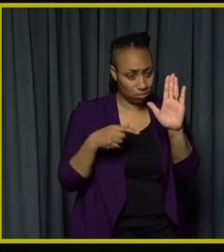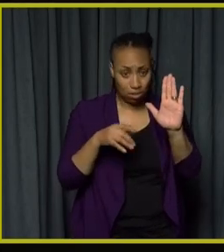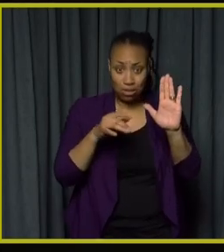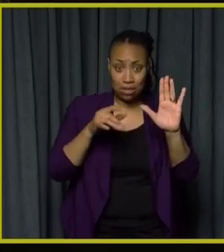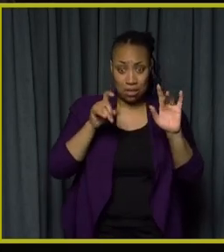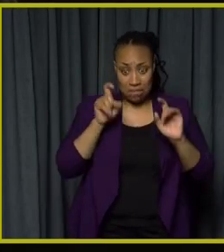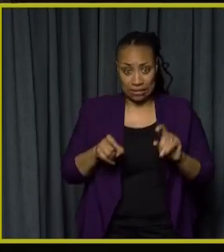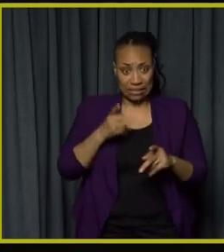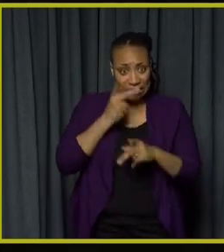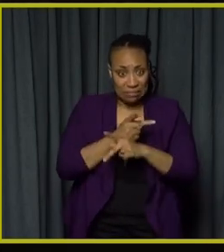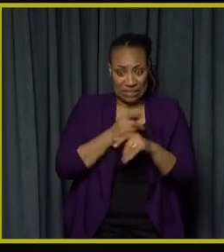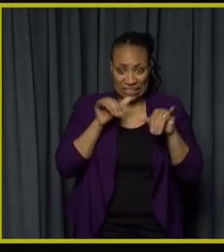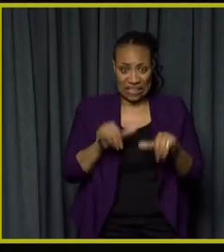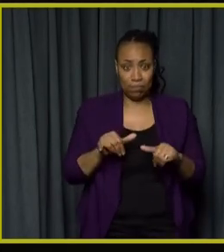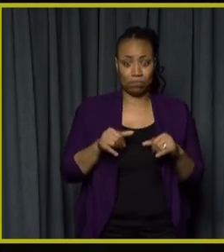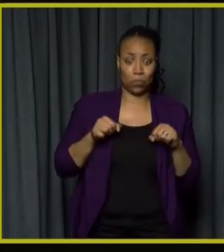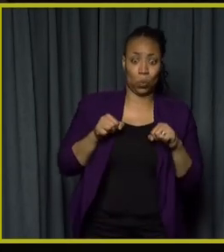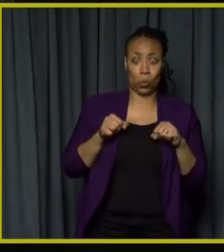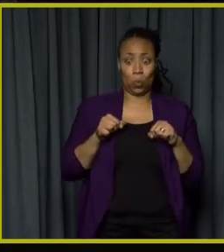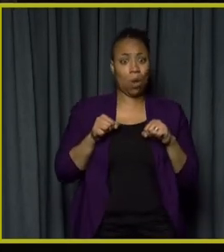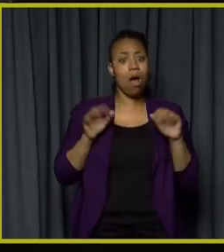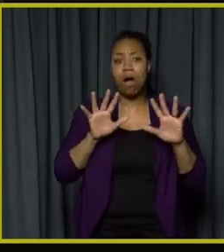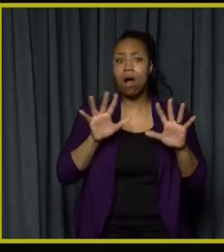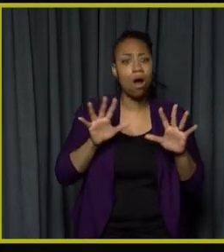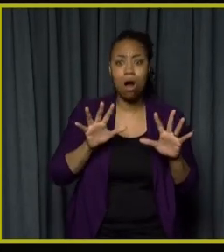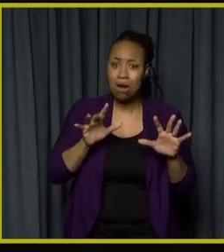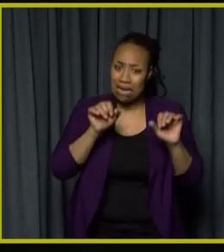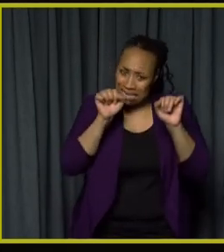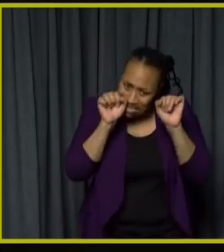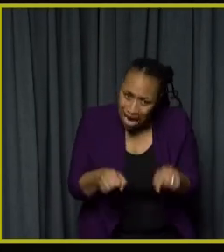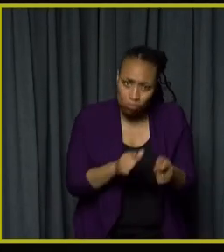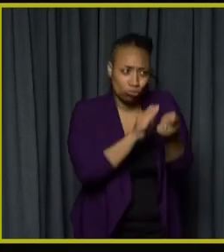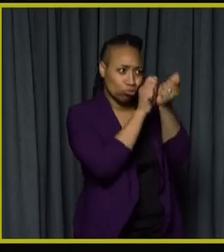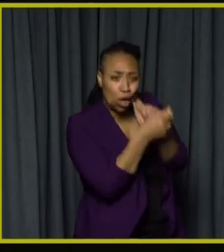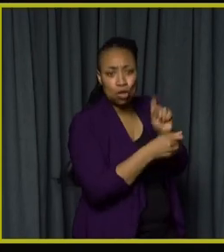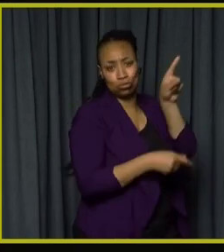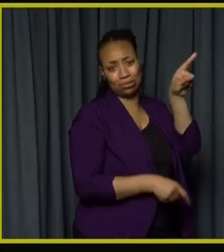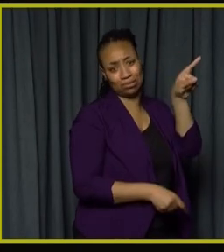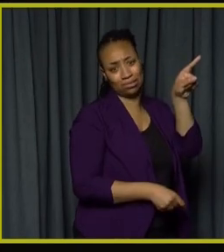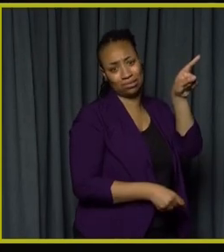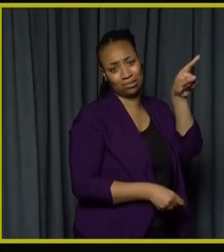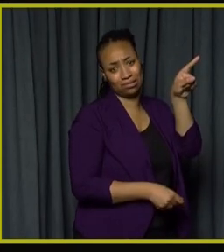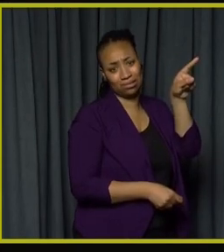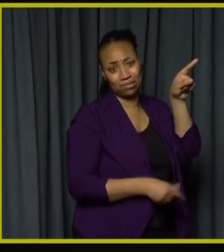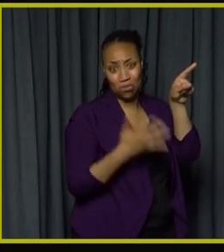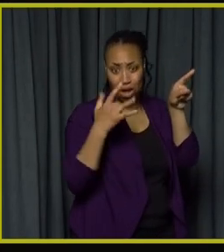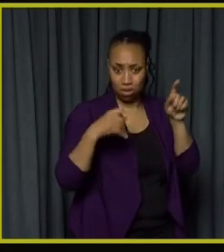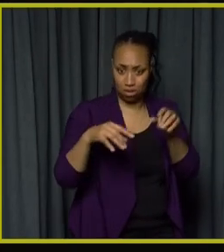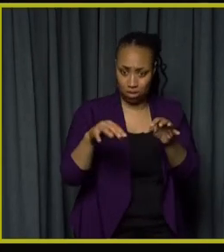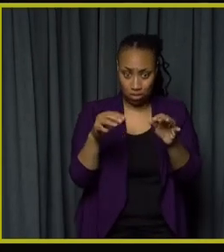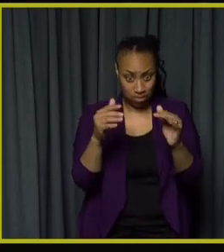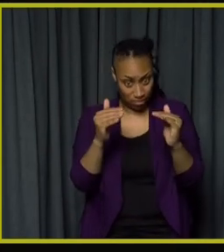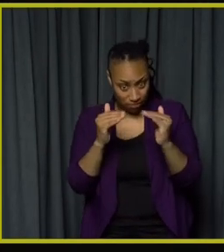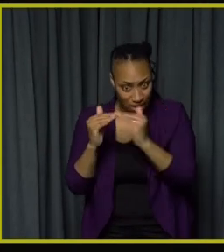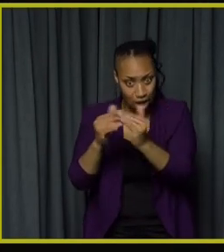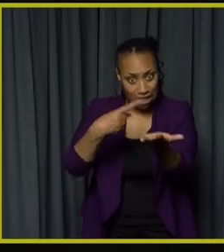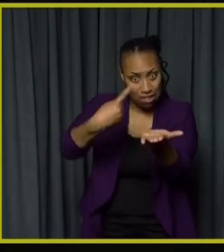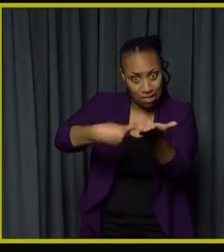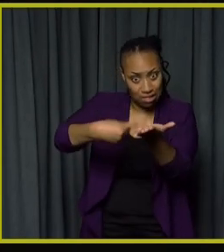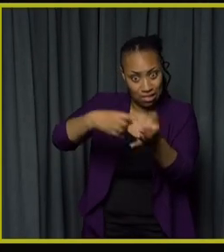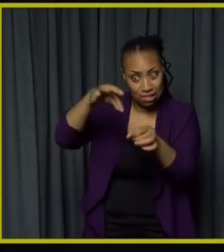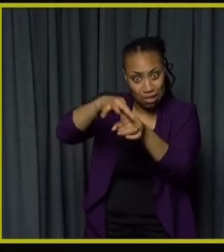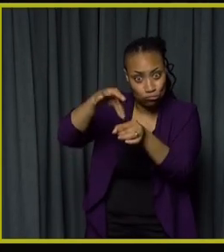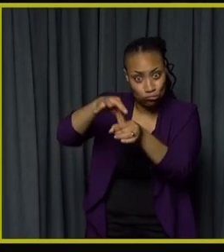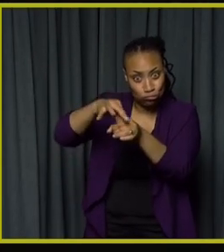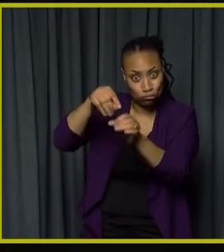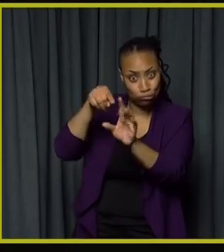know that if we instituted fair elections and restricted the influence of big